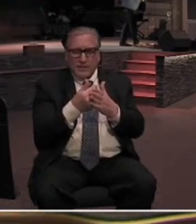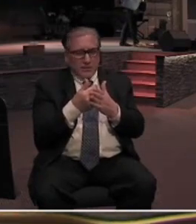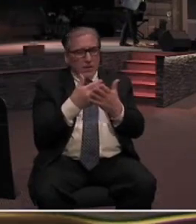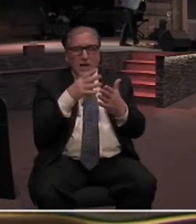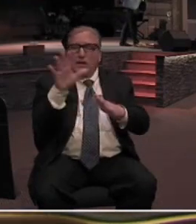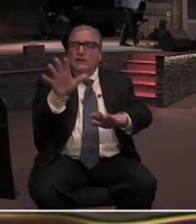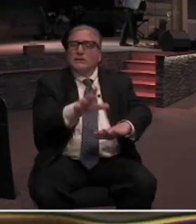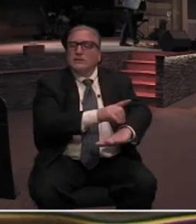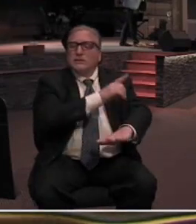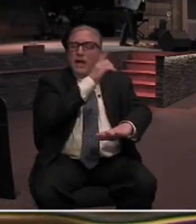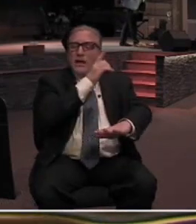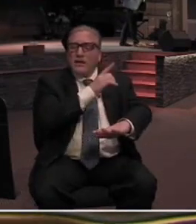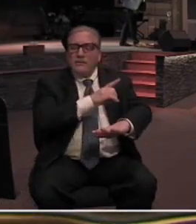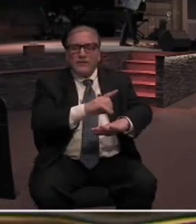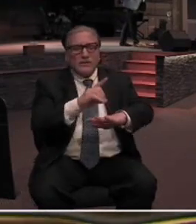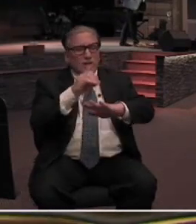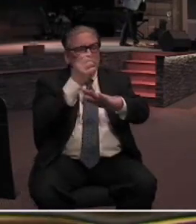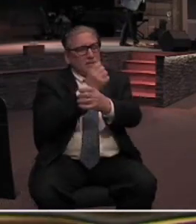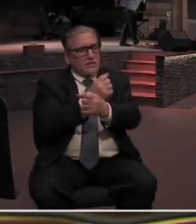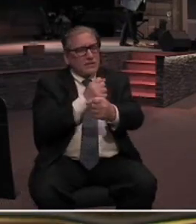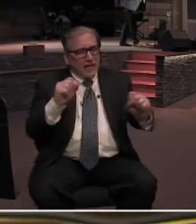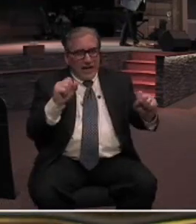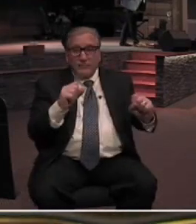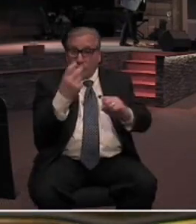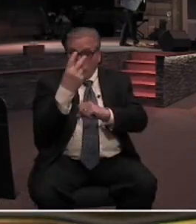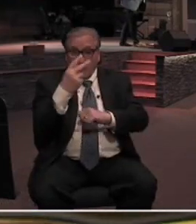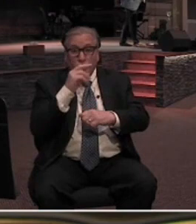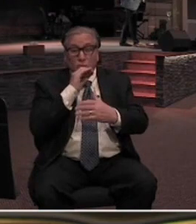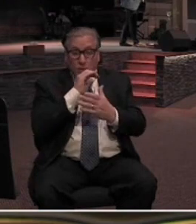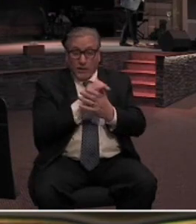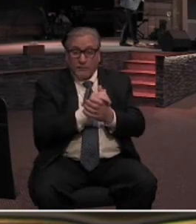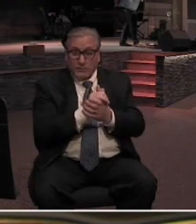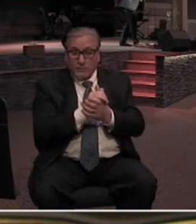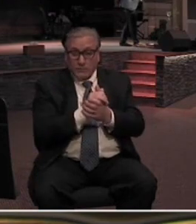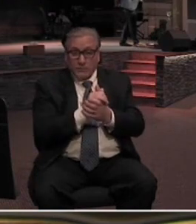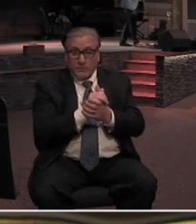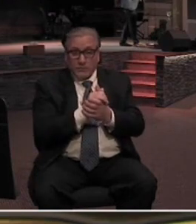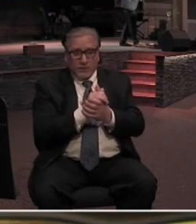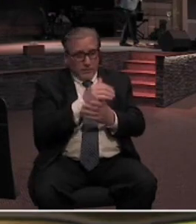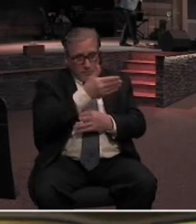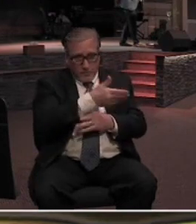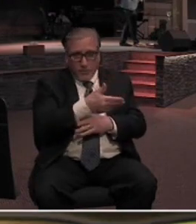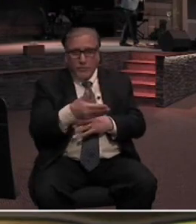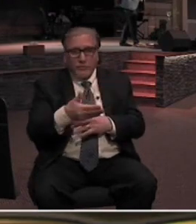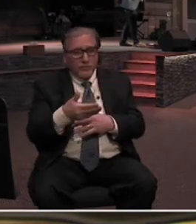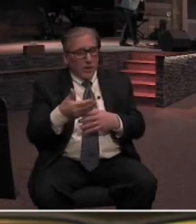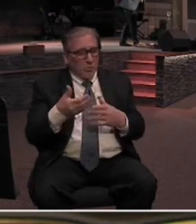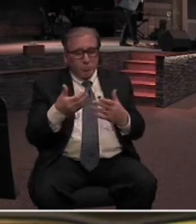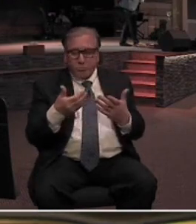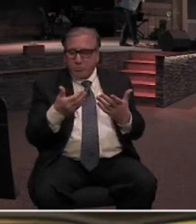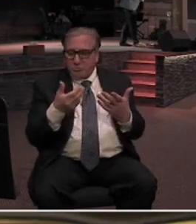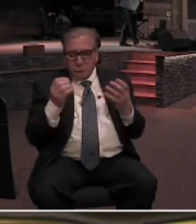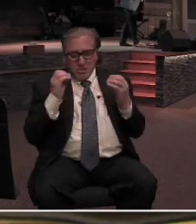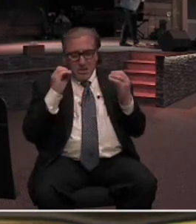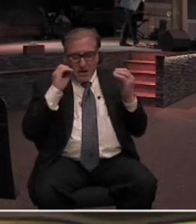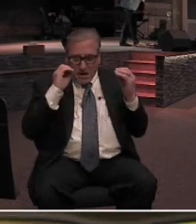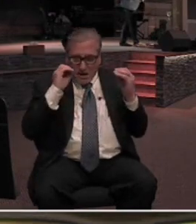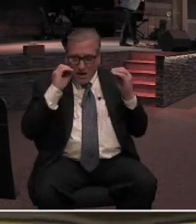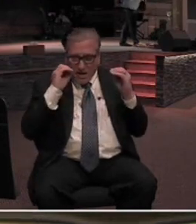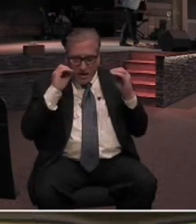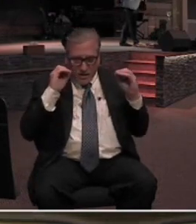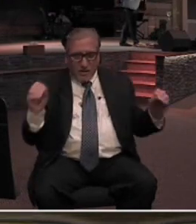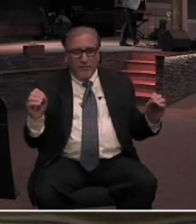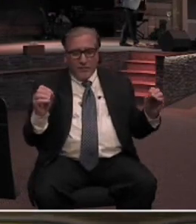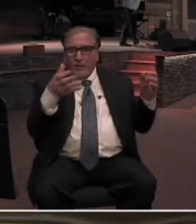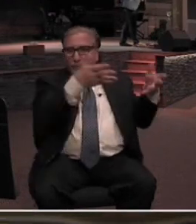David rescued his two wives. There was nothing lacking to